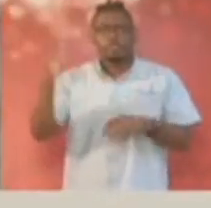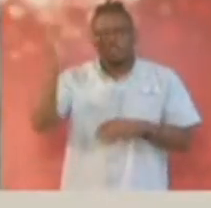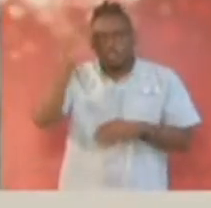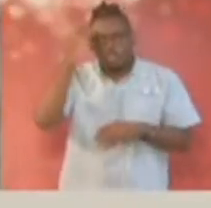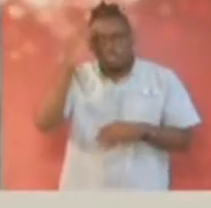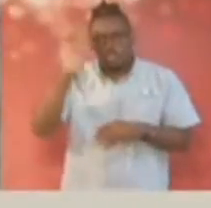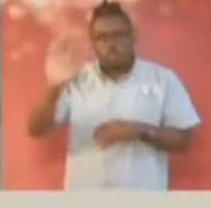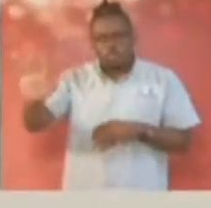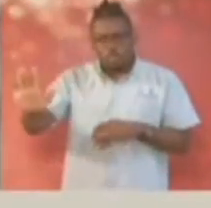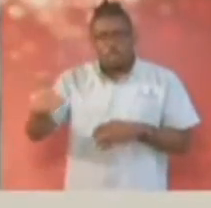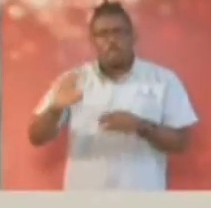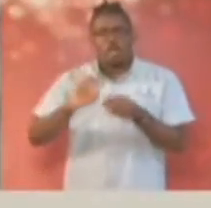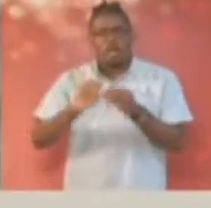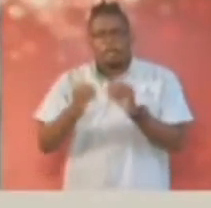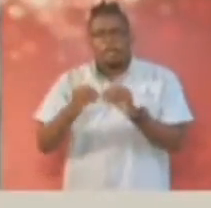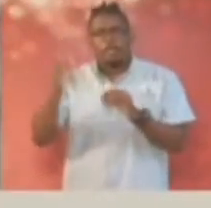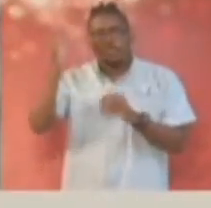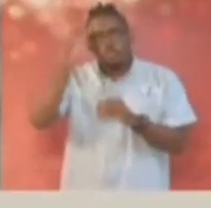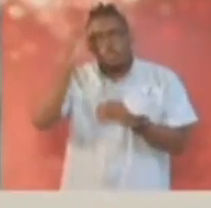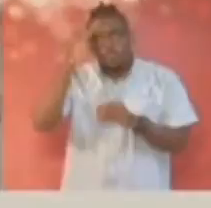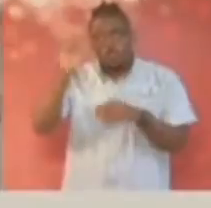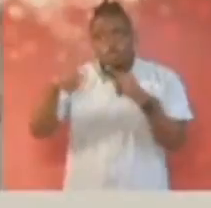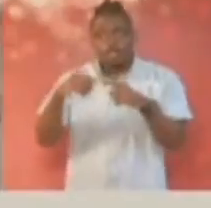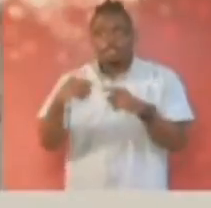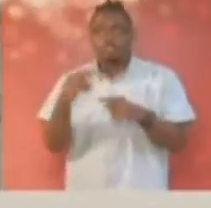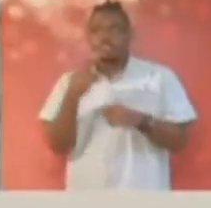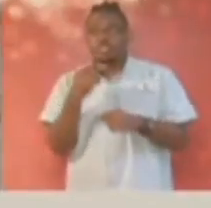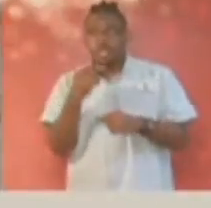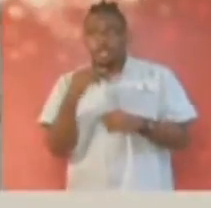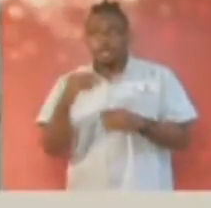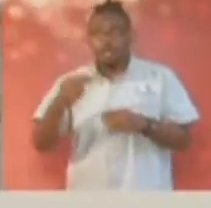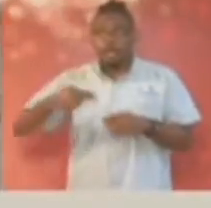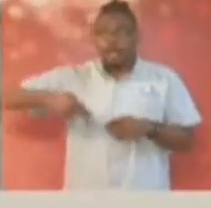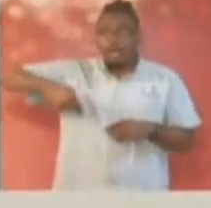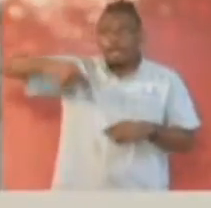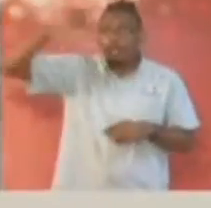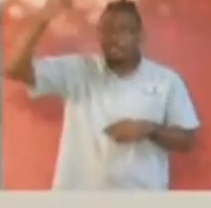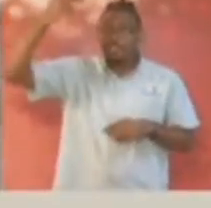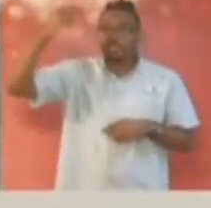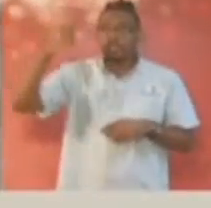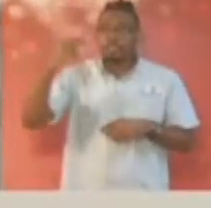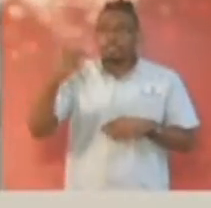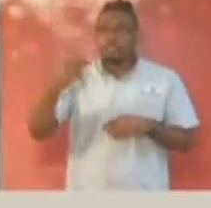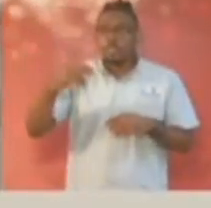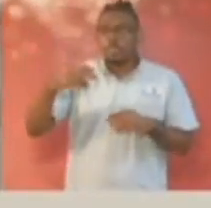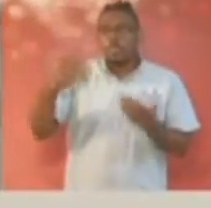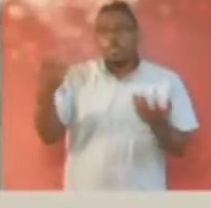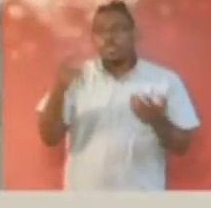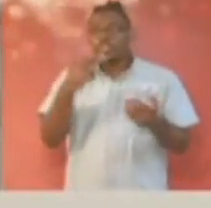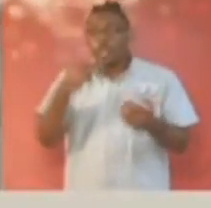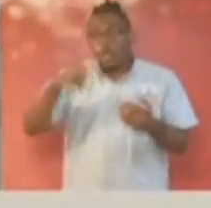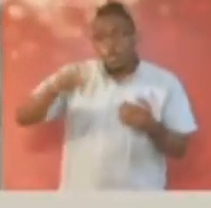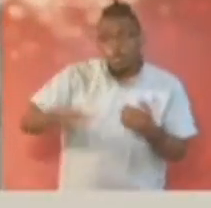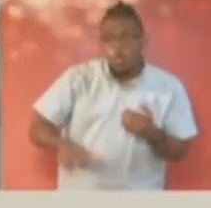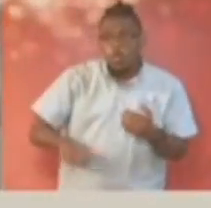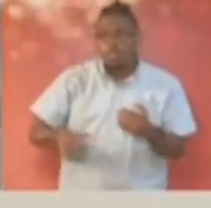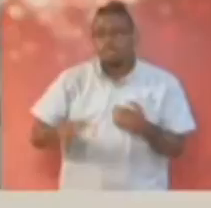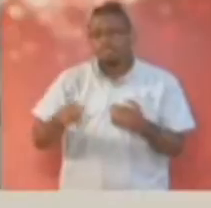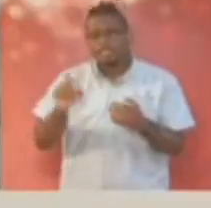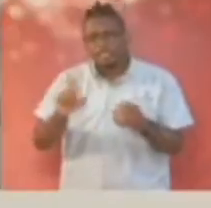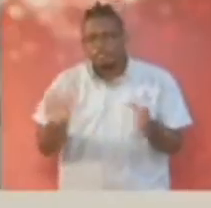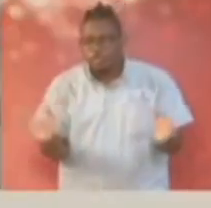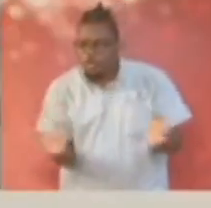So the health sector is launching this program to assist and enable the population to get